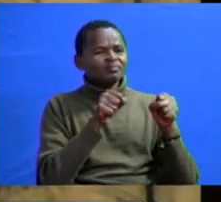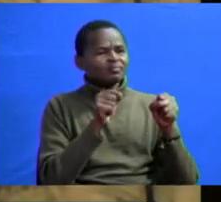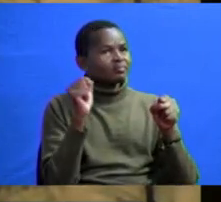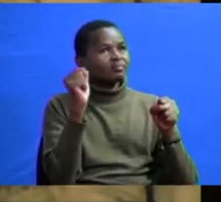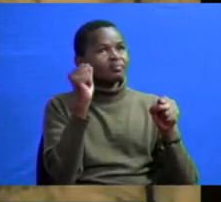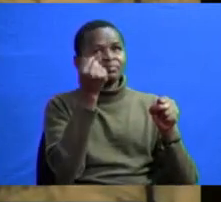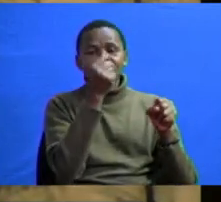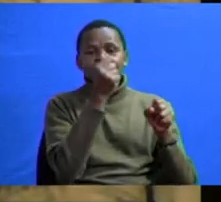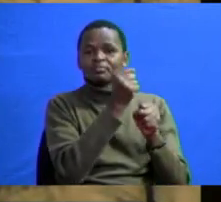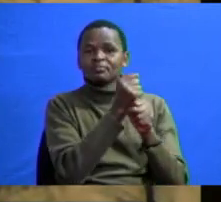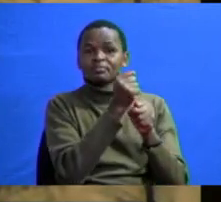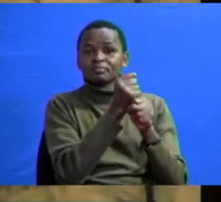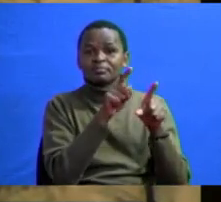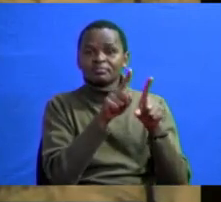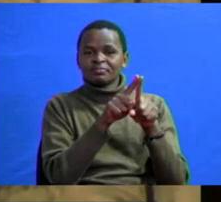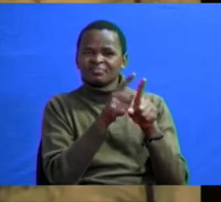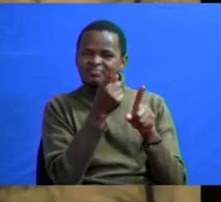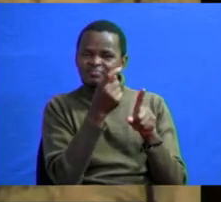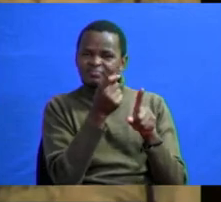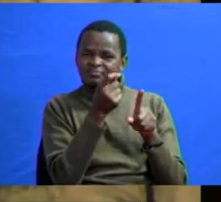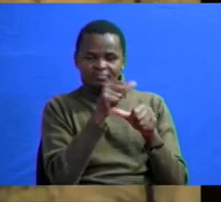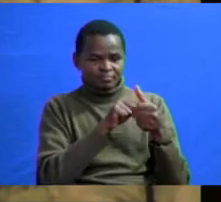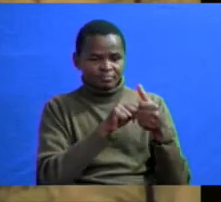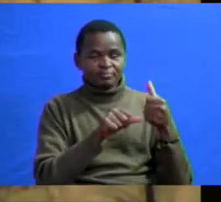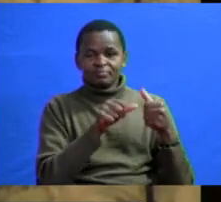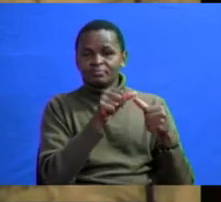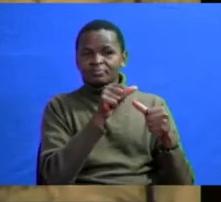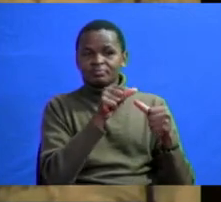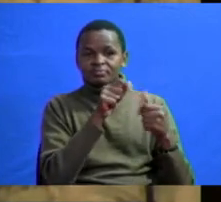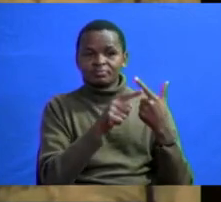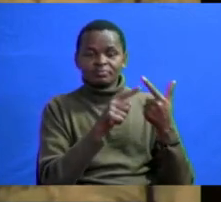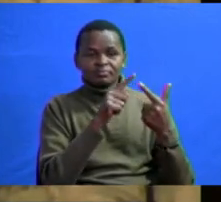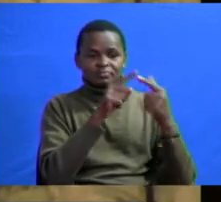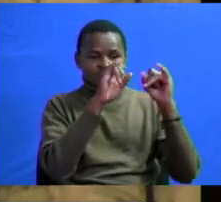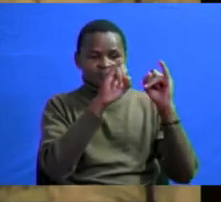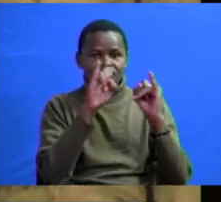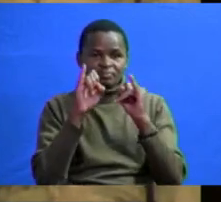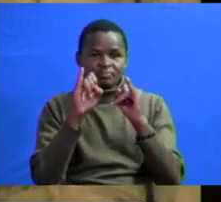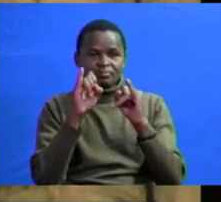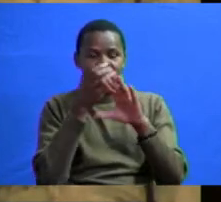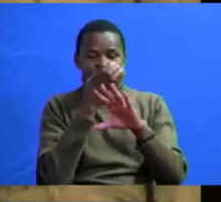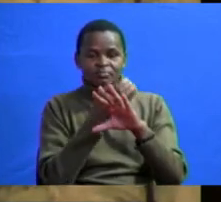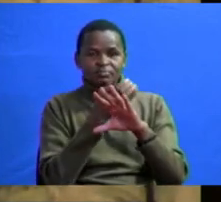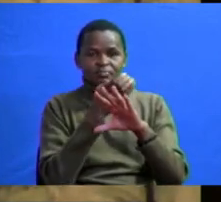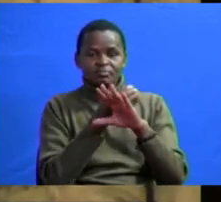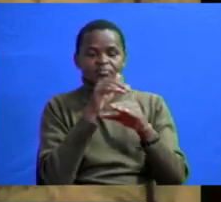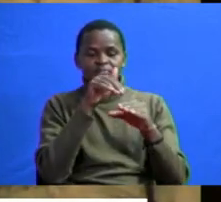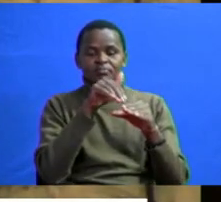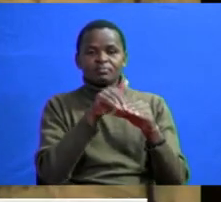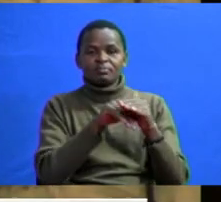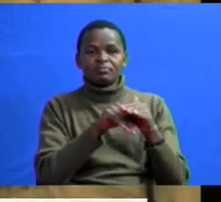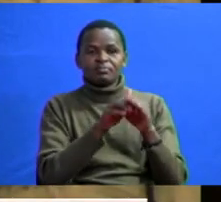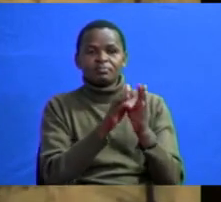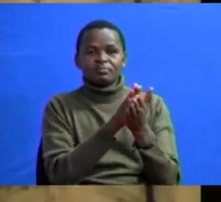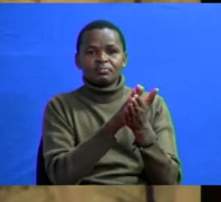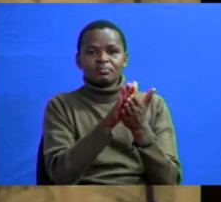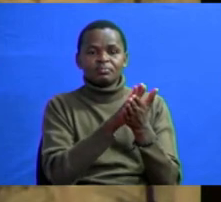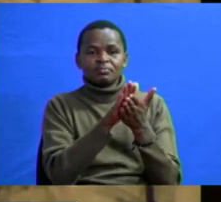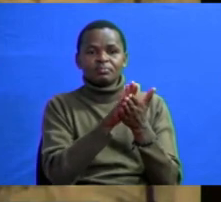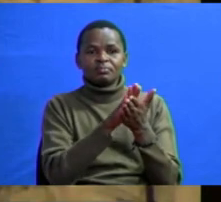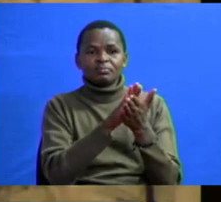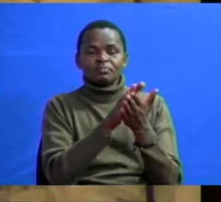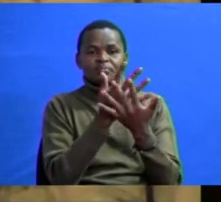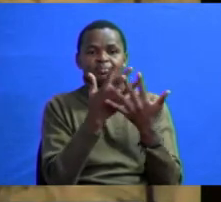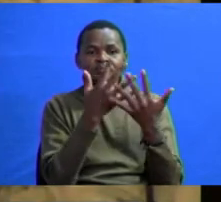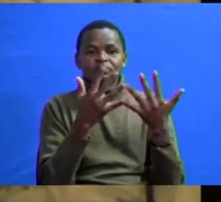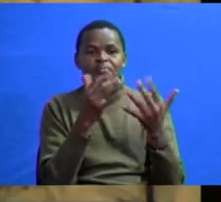to do even the slightest of activities. When an individual finds difficulty in washing utensils,